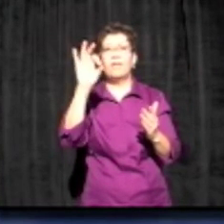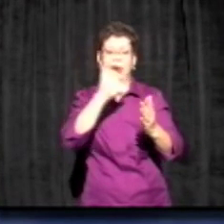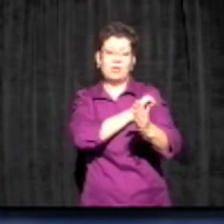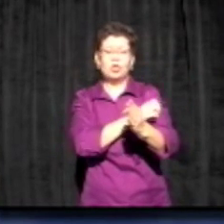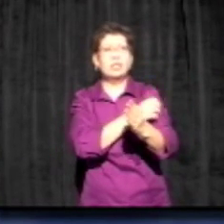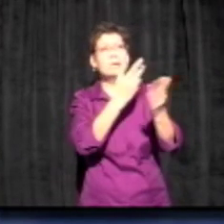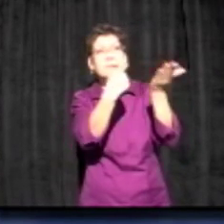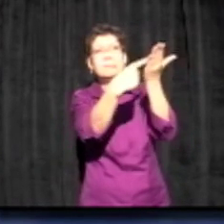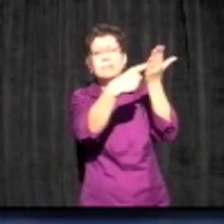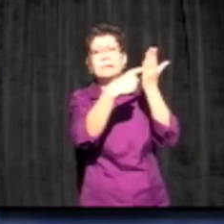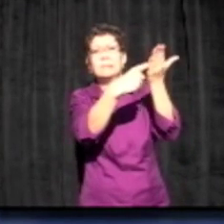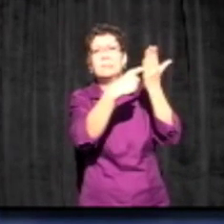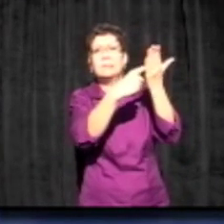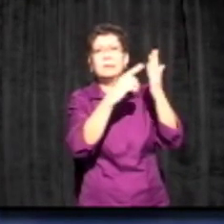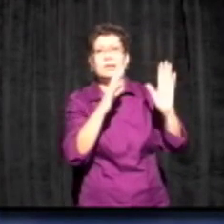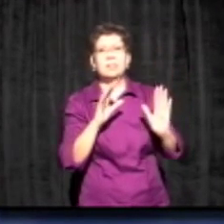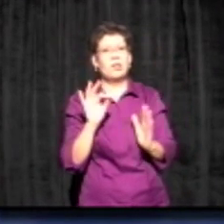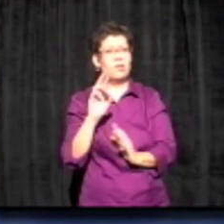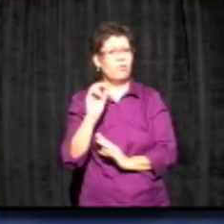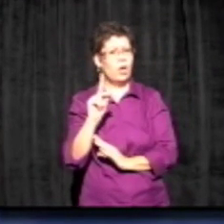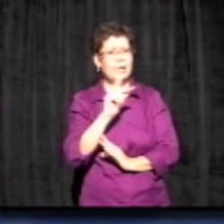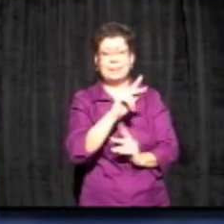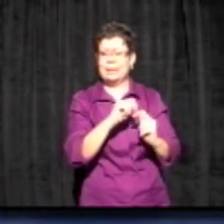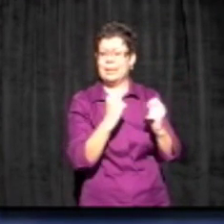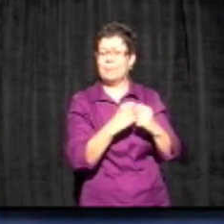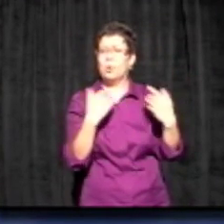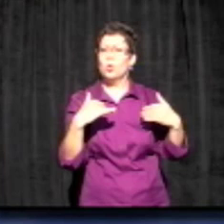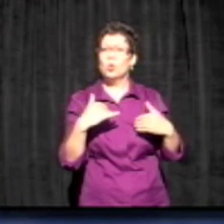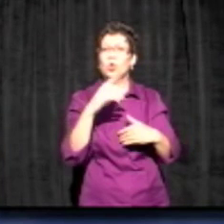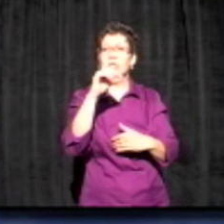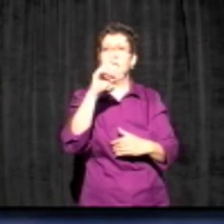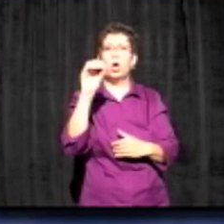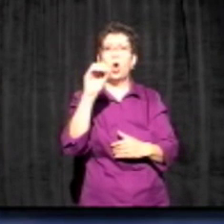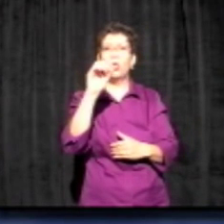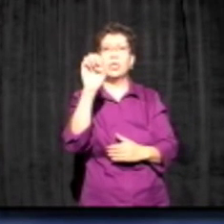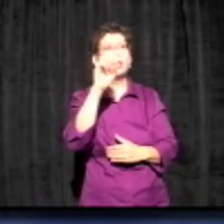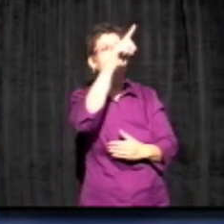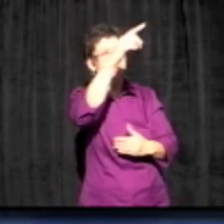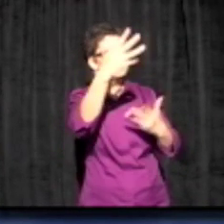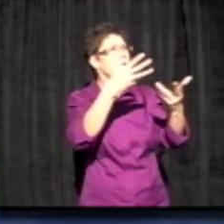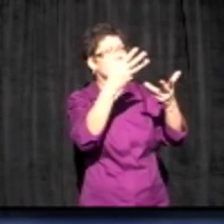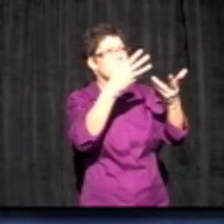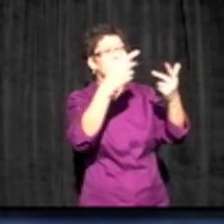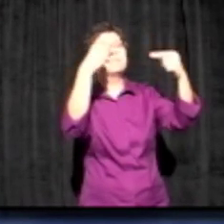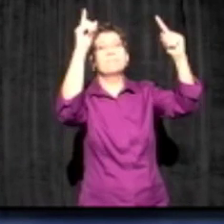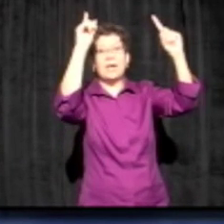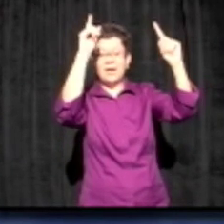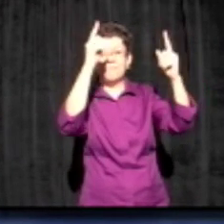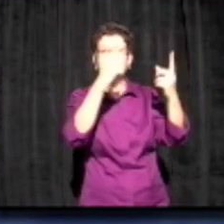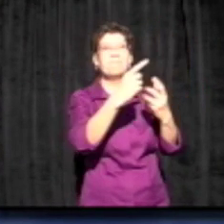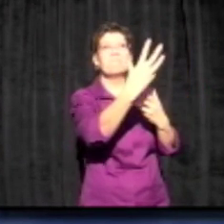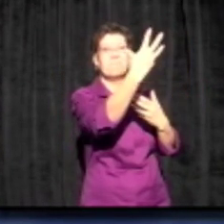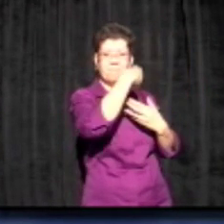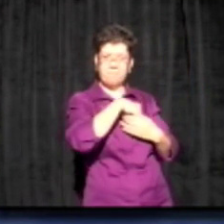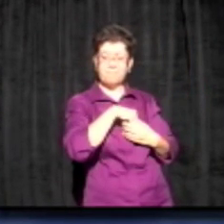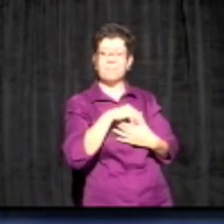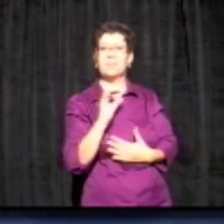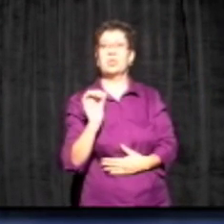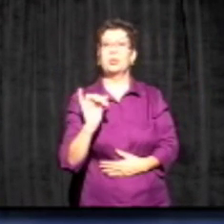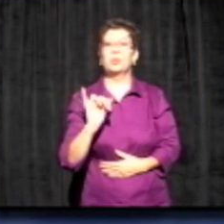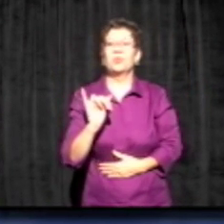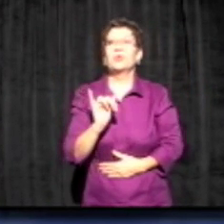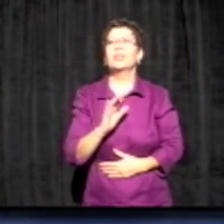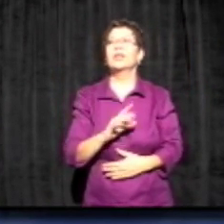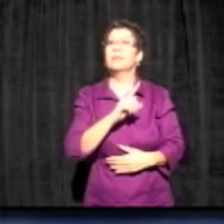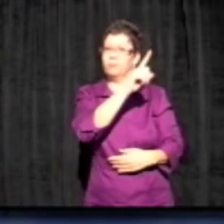Frank and his hardworking team, again, brought the DOE into our financing mix, and